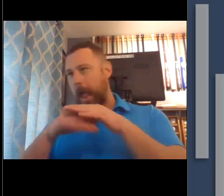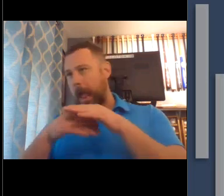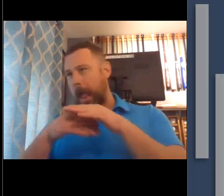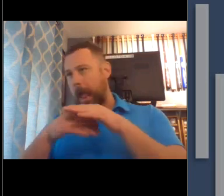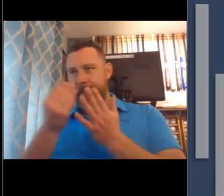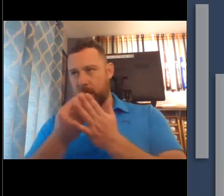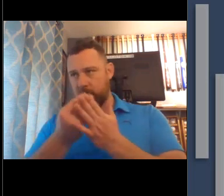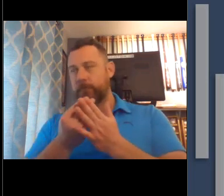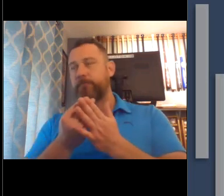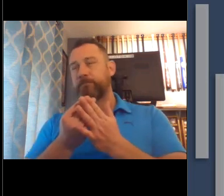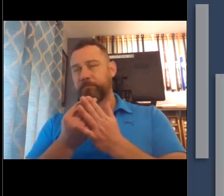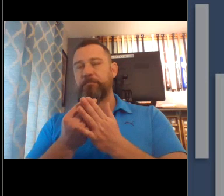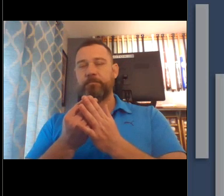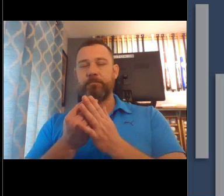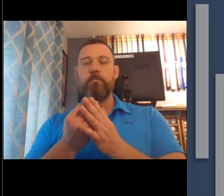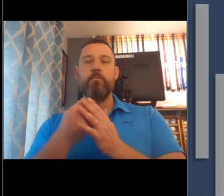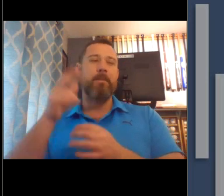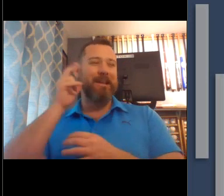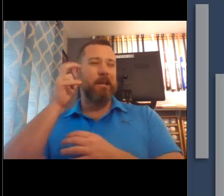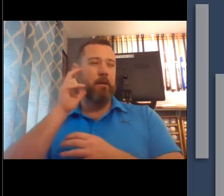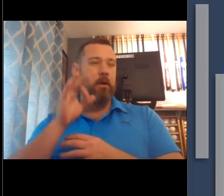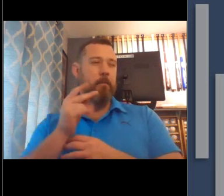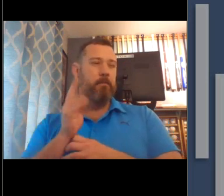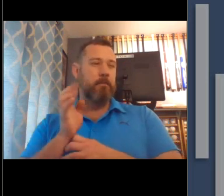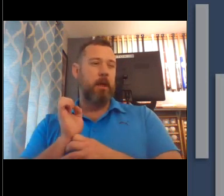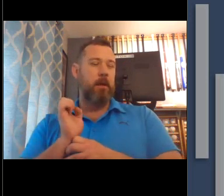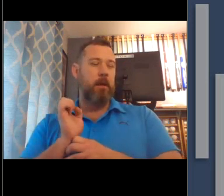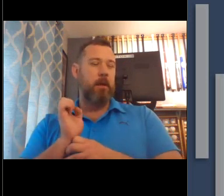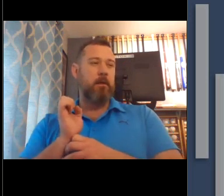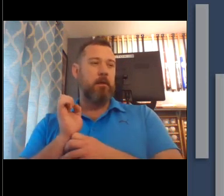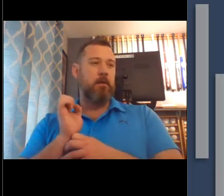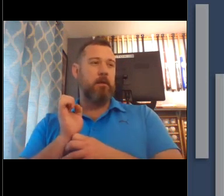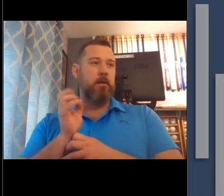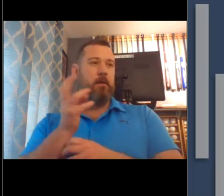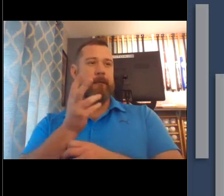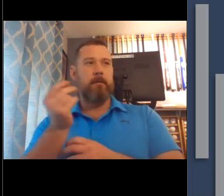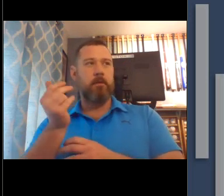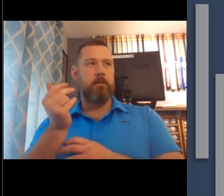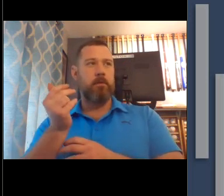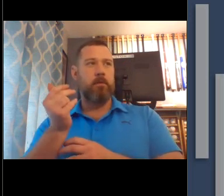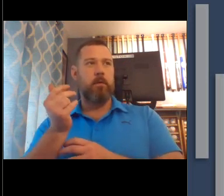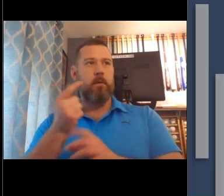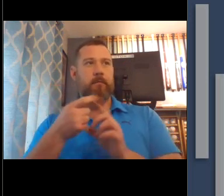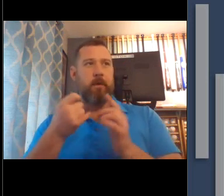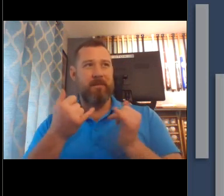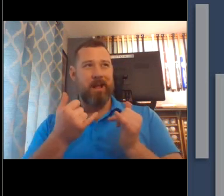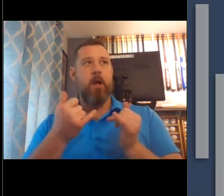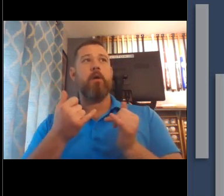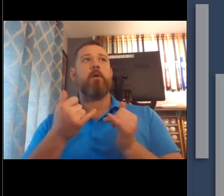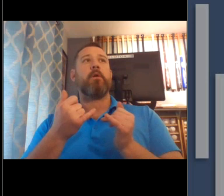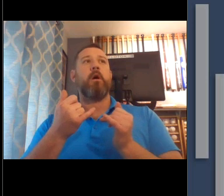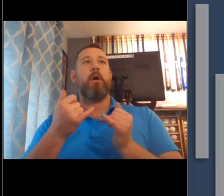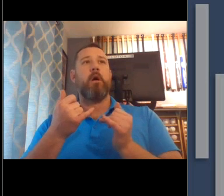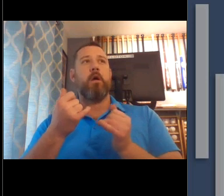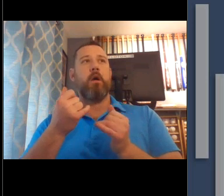be hearing an update, a couple items from now on transit operations. How do